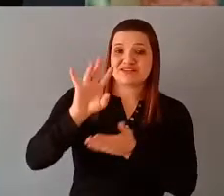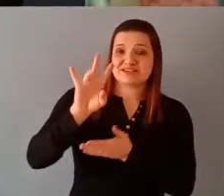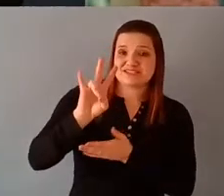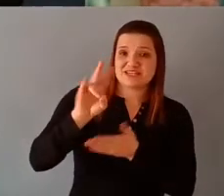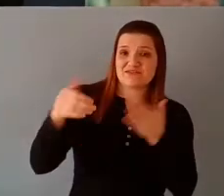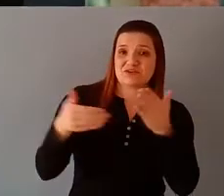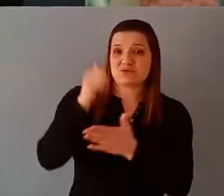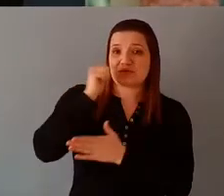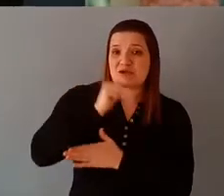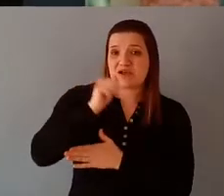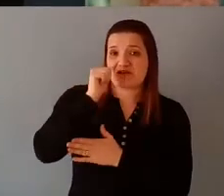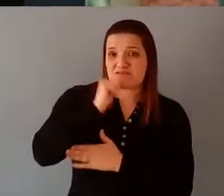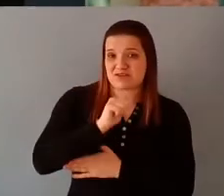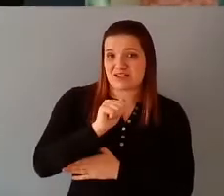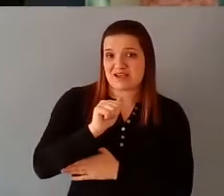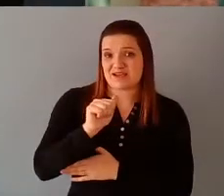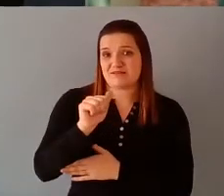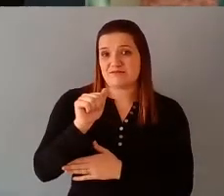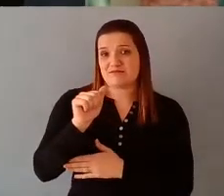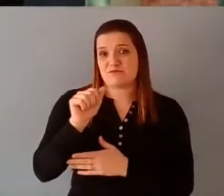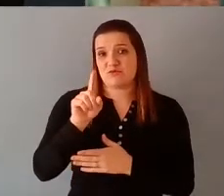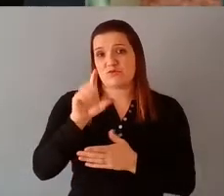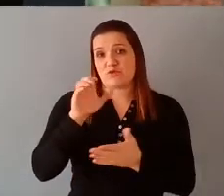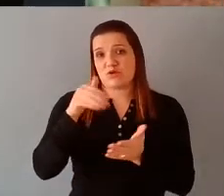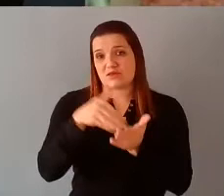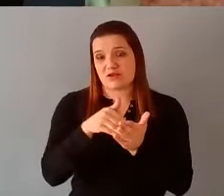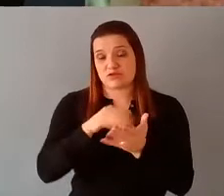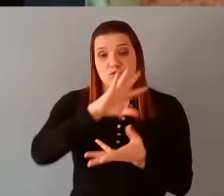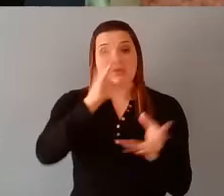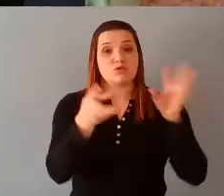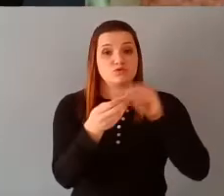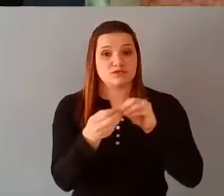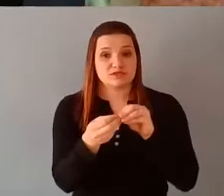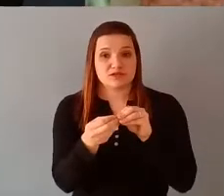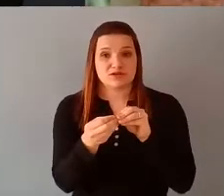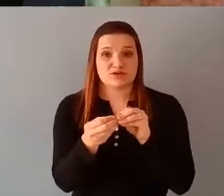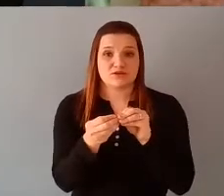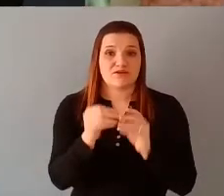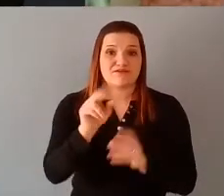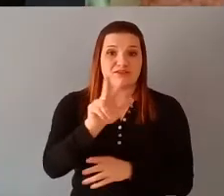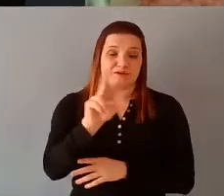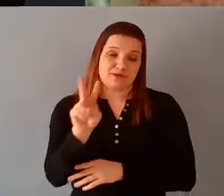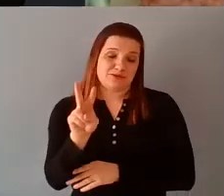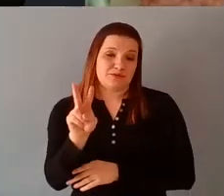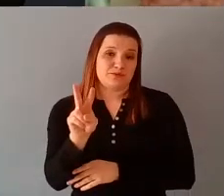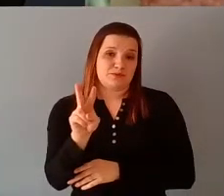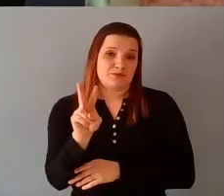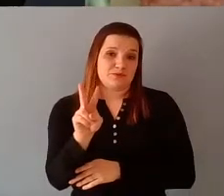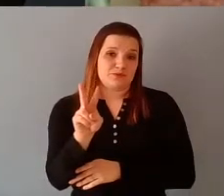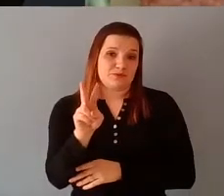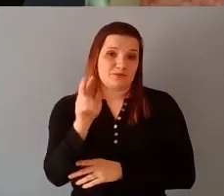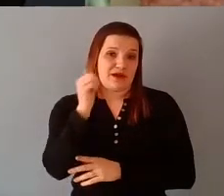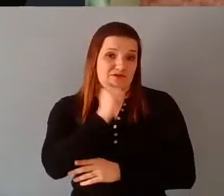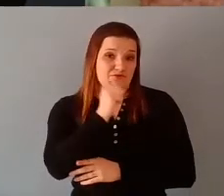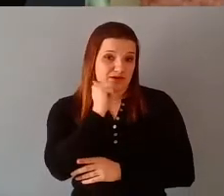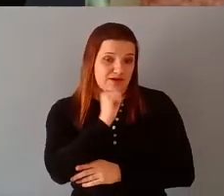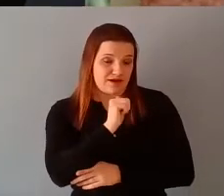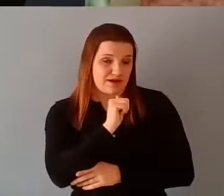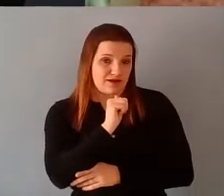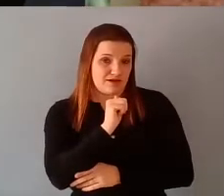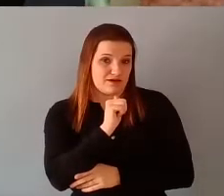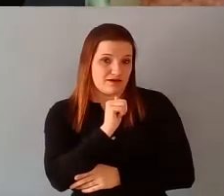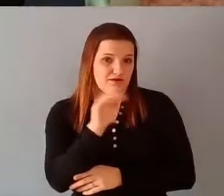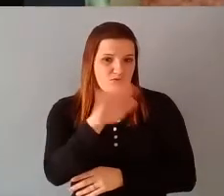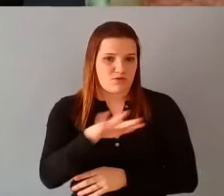per 100,000, or a total of only 32 per day on average over that 7